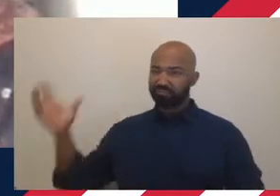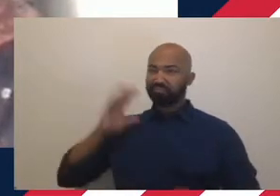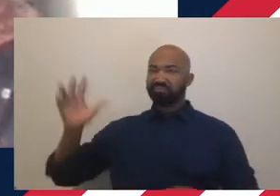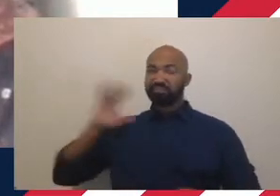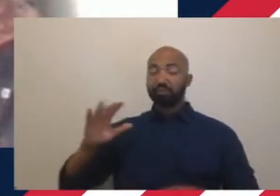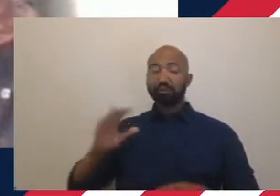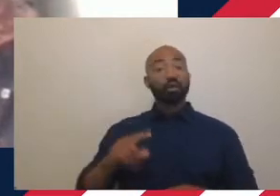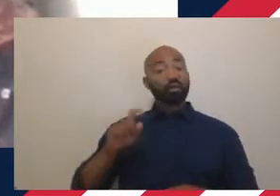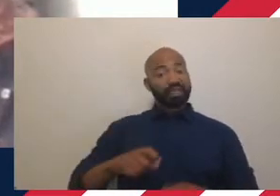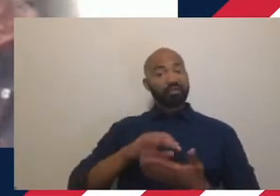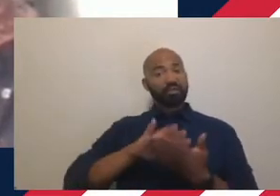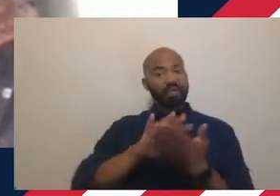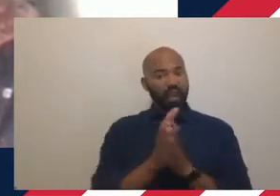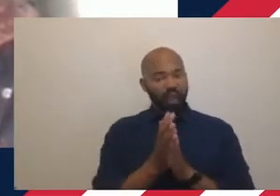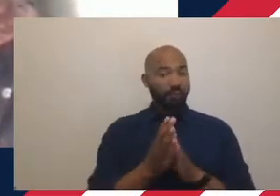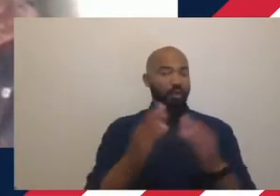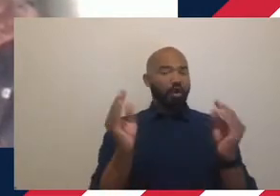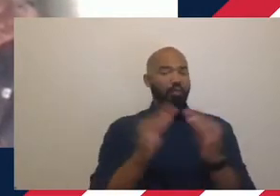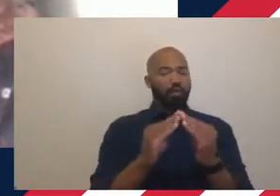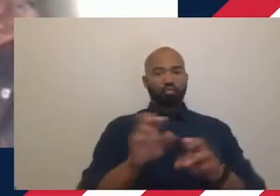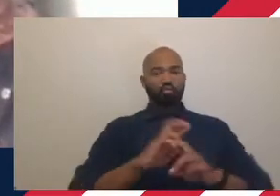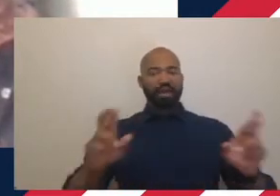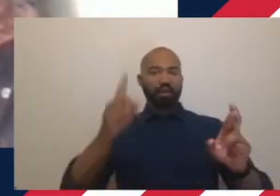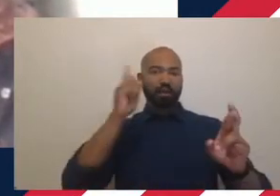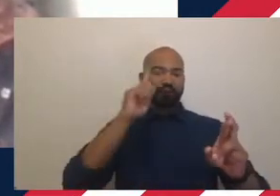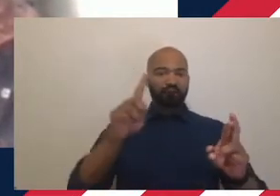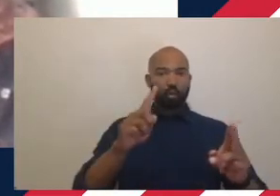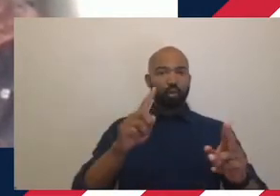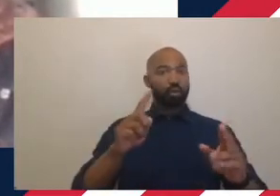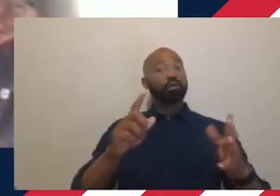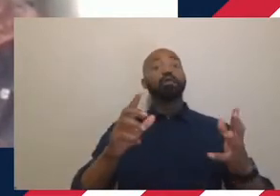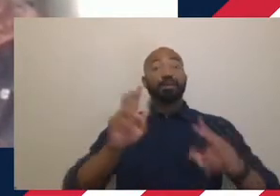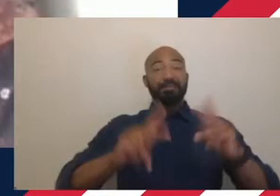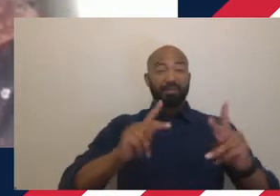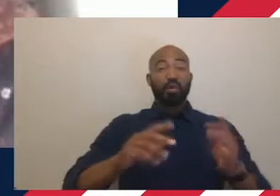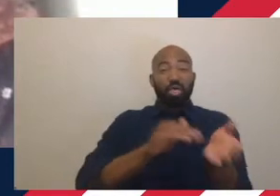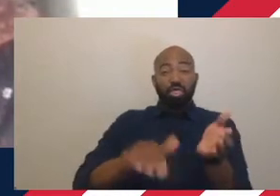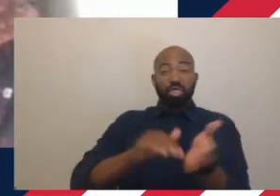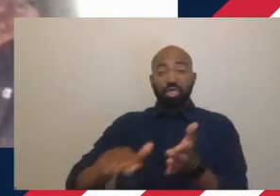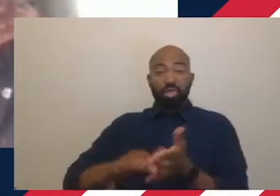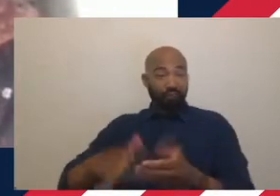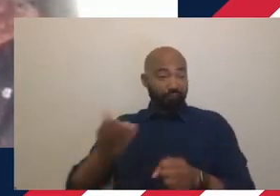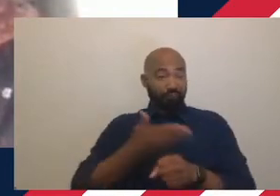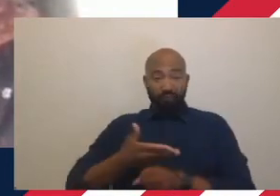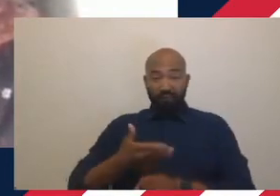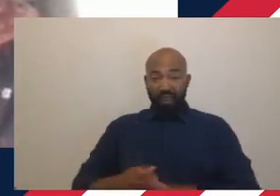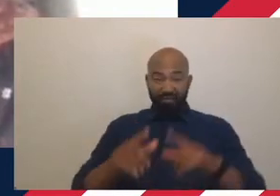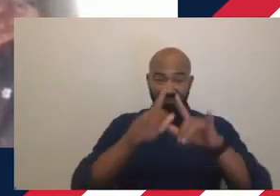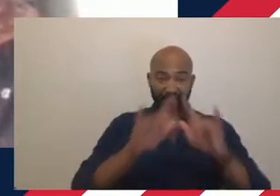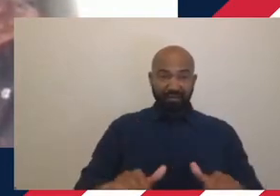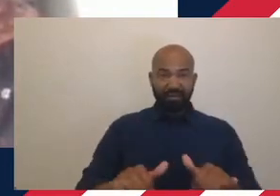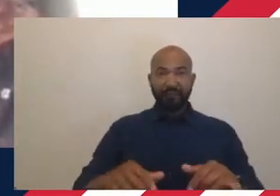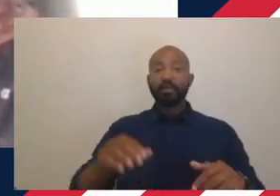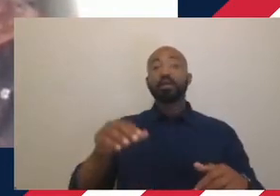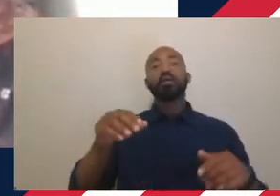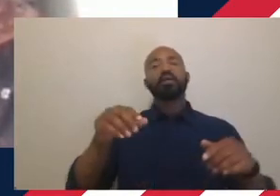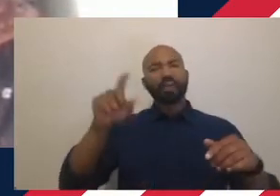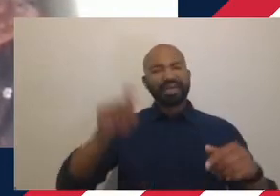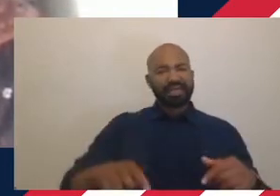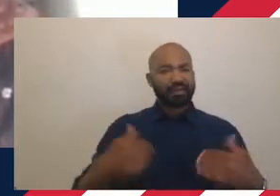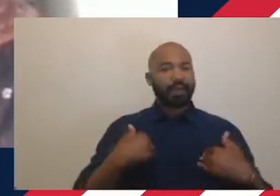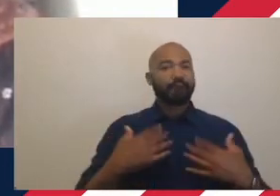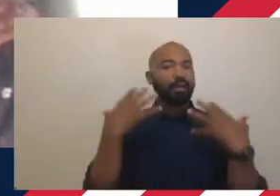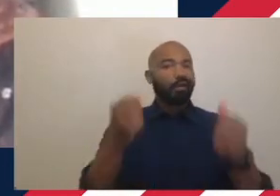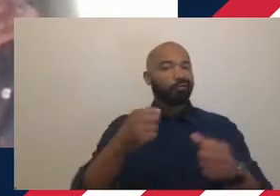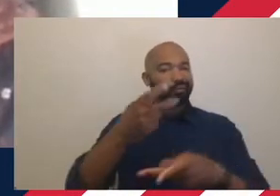of access to healthcare, and for workers that needed to stay home. We need a bigger net.